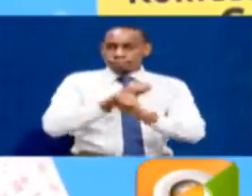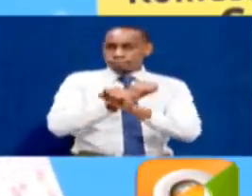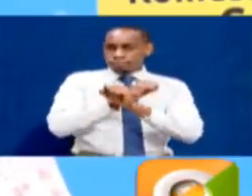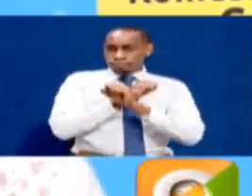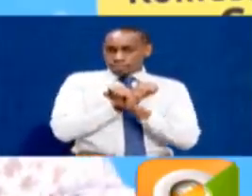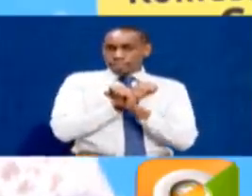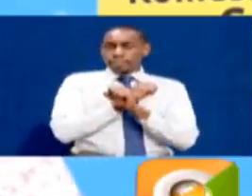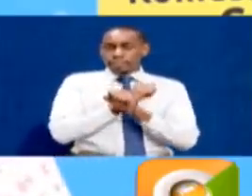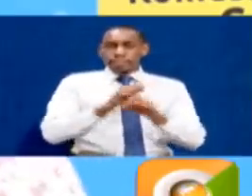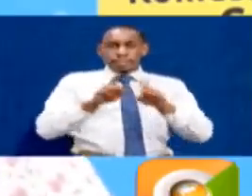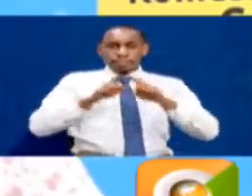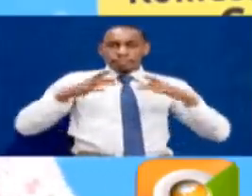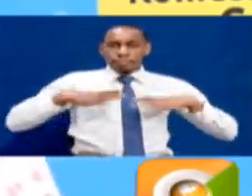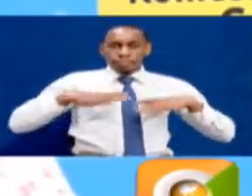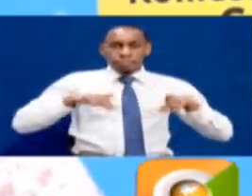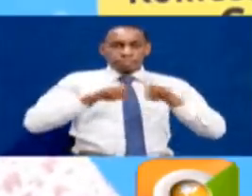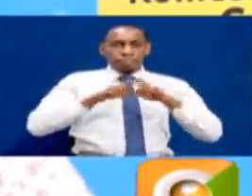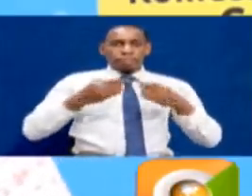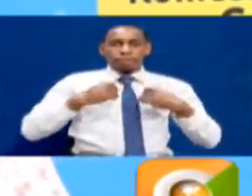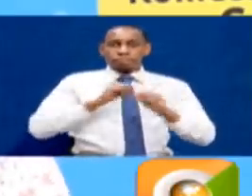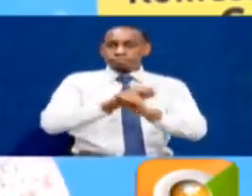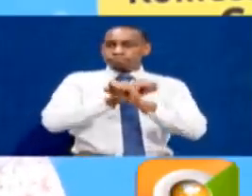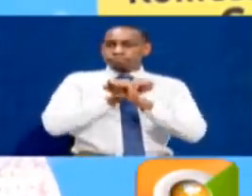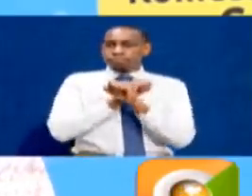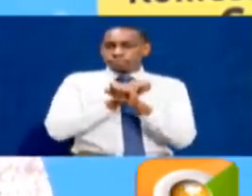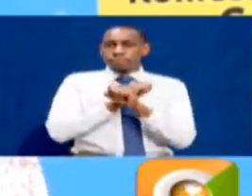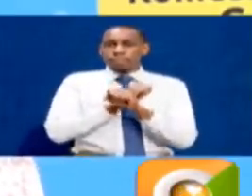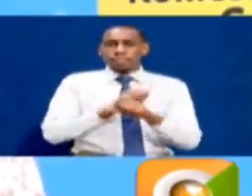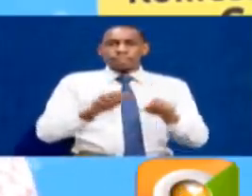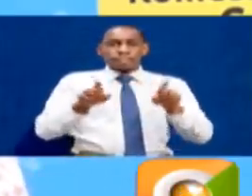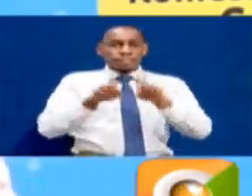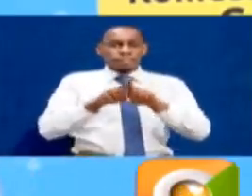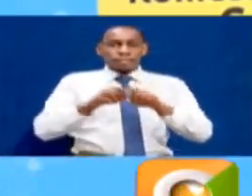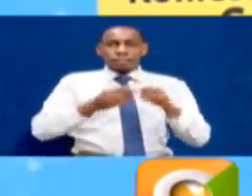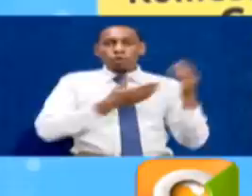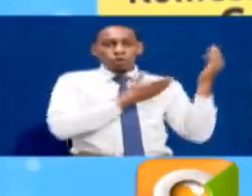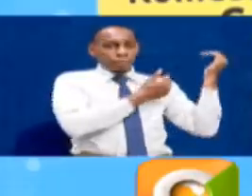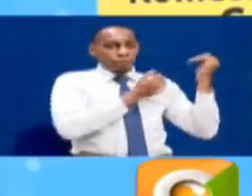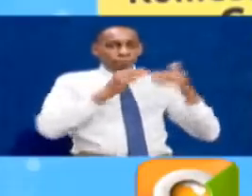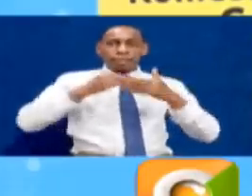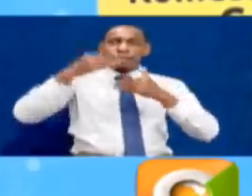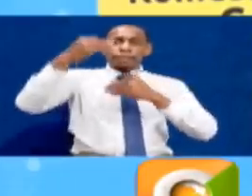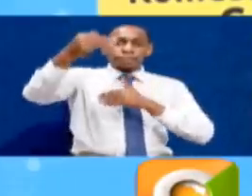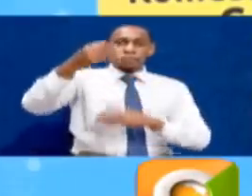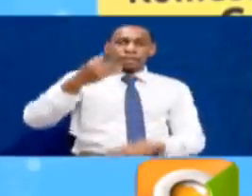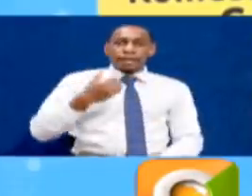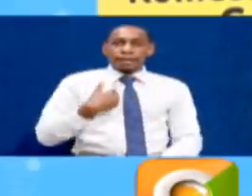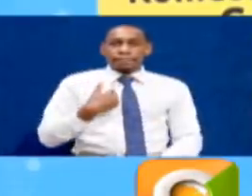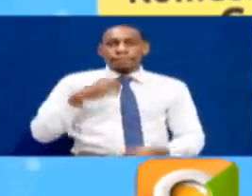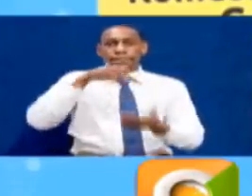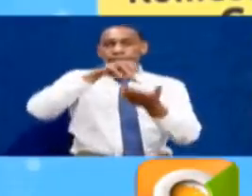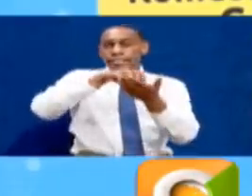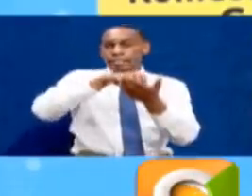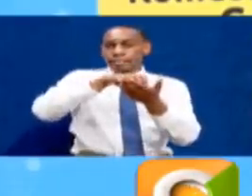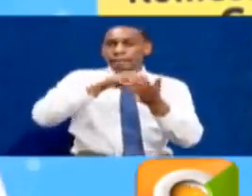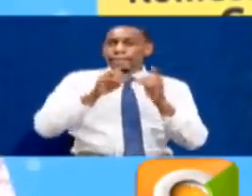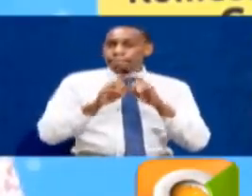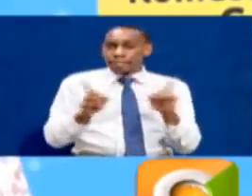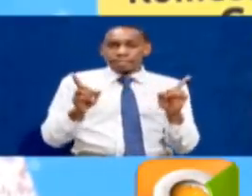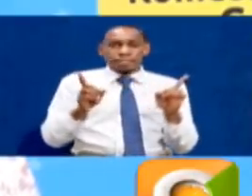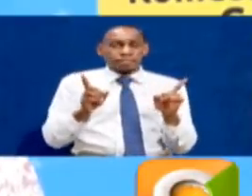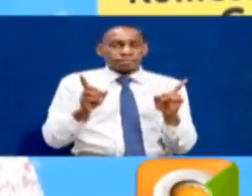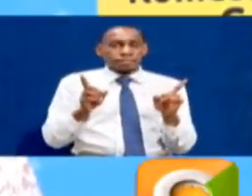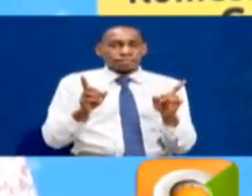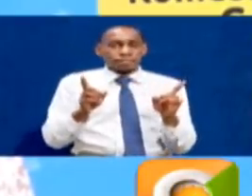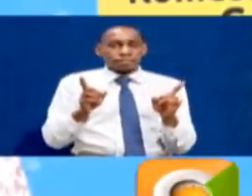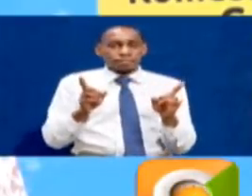we are also, the citizenry are also growing some resistance. So hopefully going forward, we are going to be getting cases, but who are